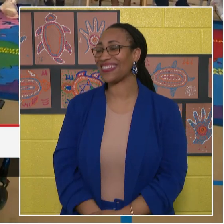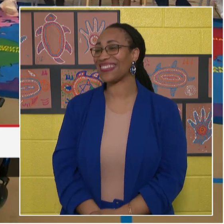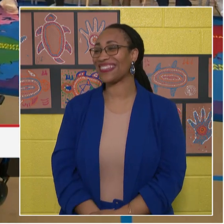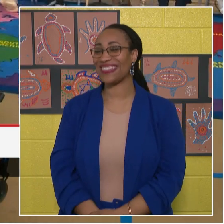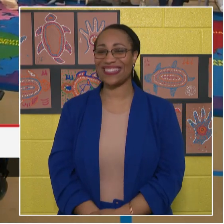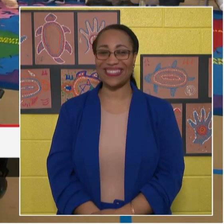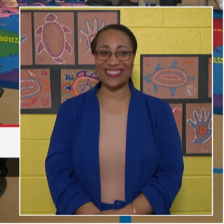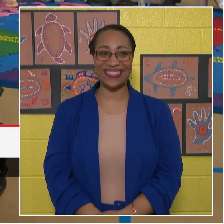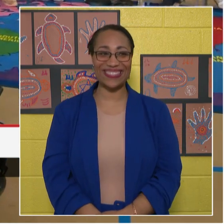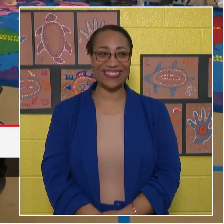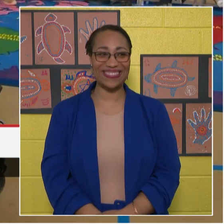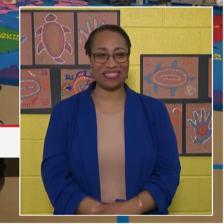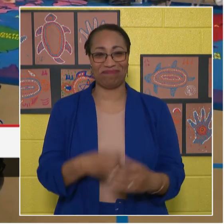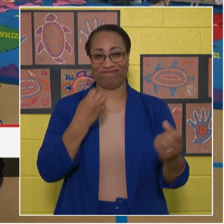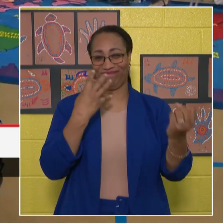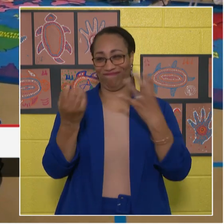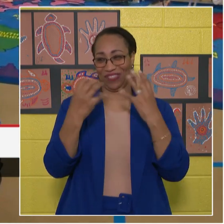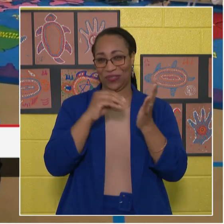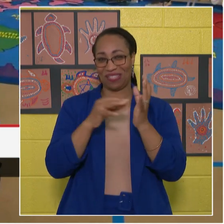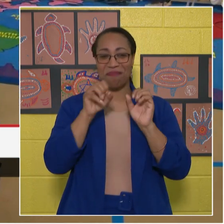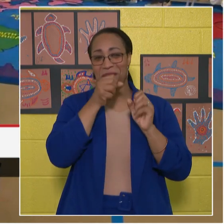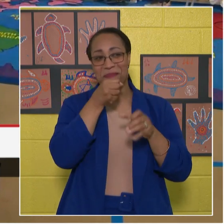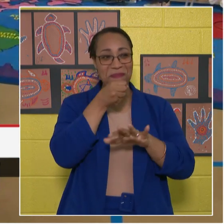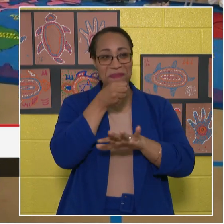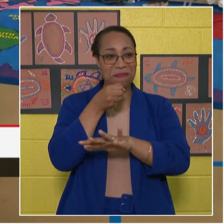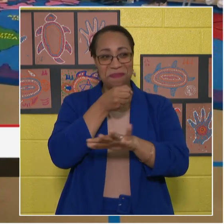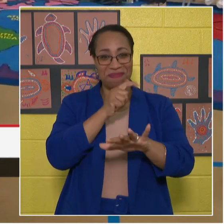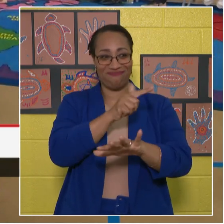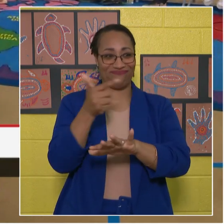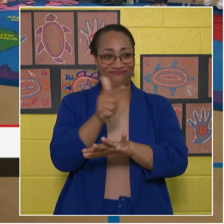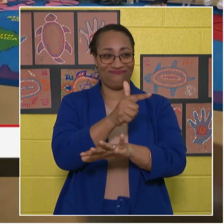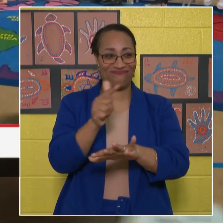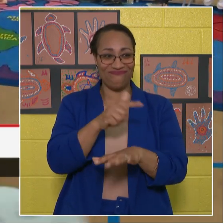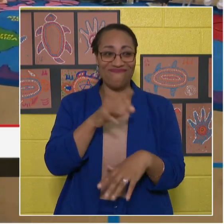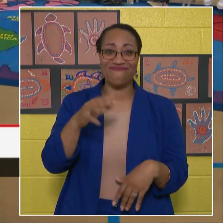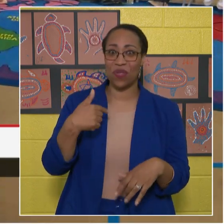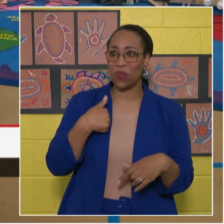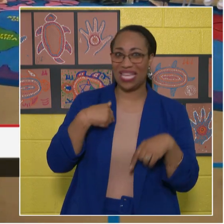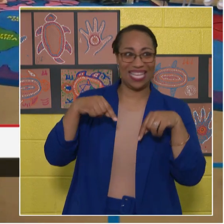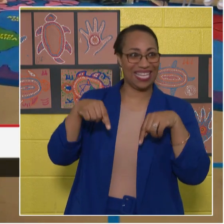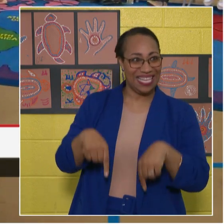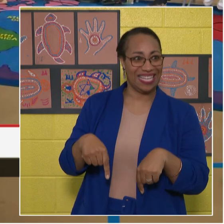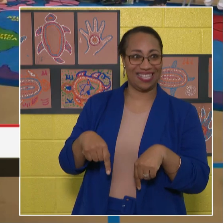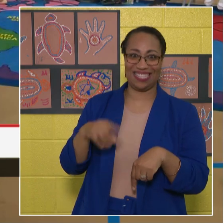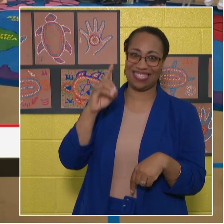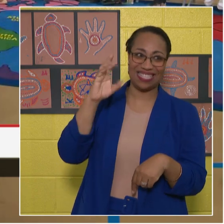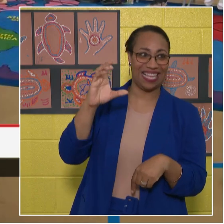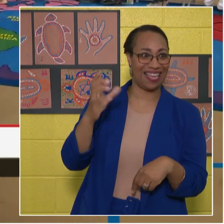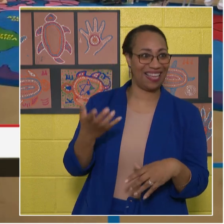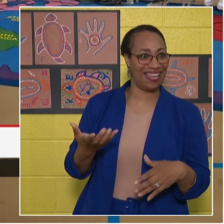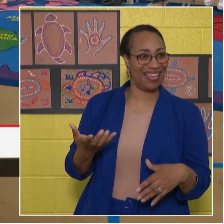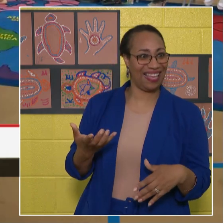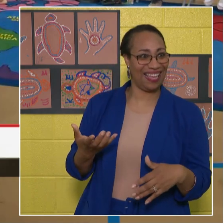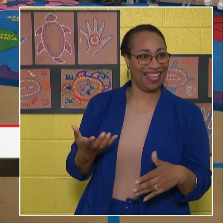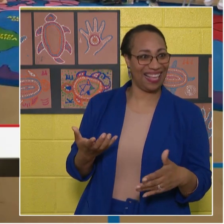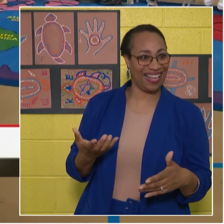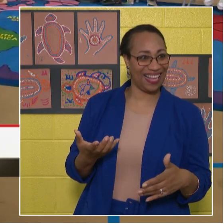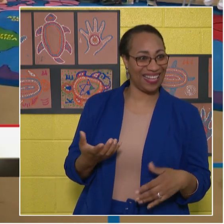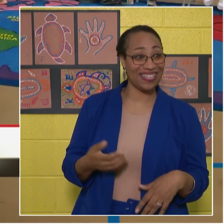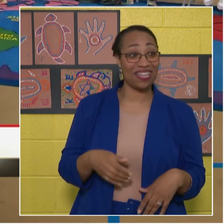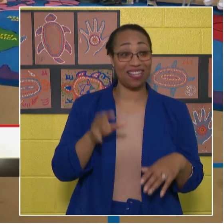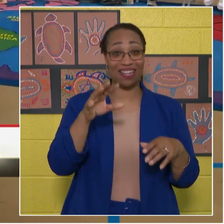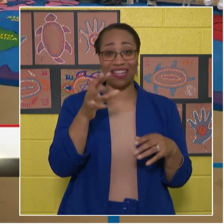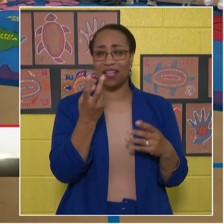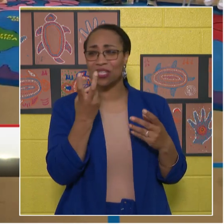it. I can't say again. We live in it. Because we live in it, for sure. Okay, I'm going to take two more. One